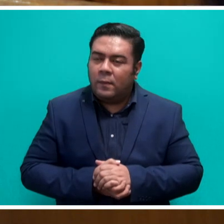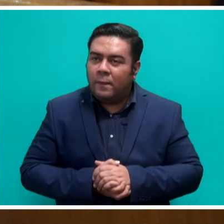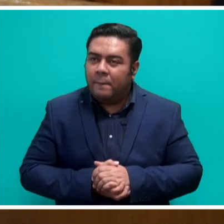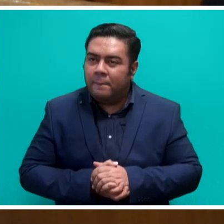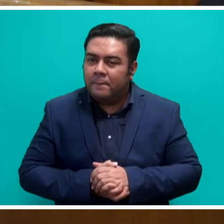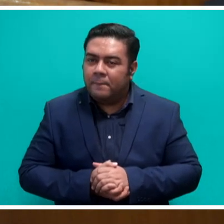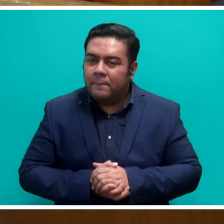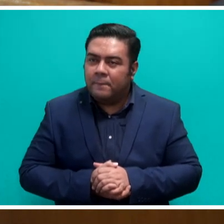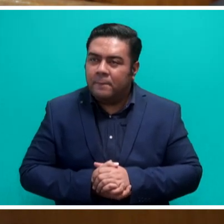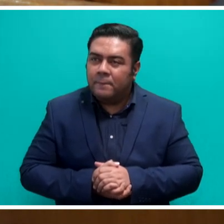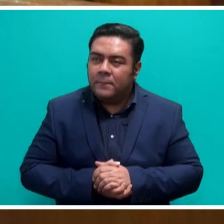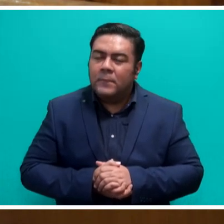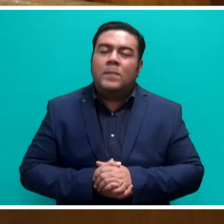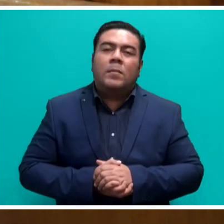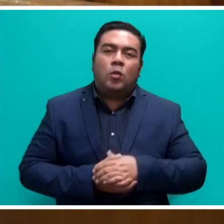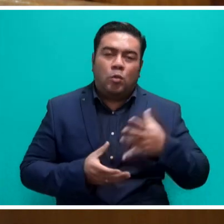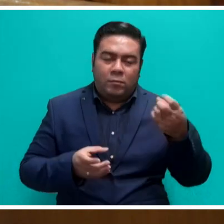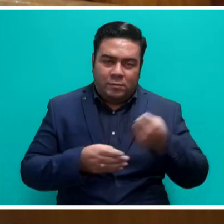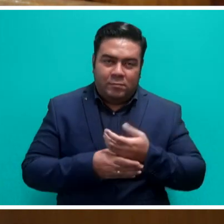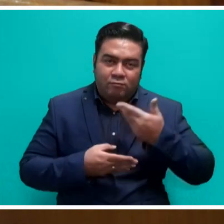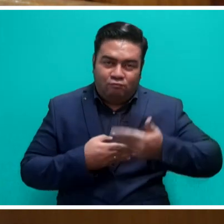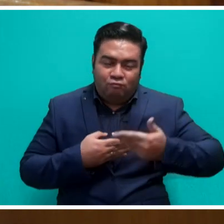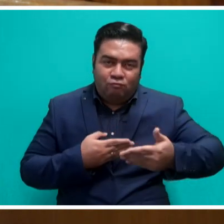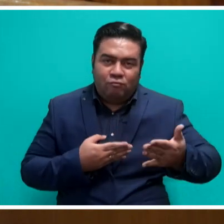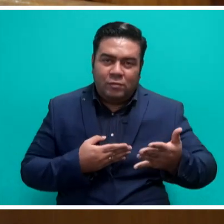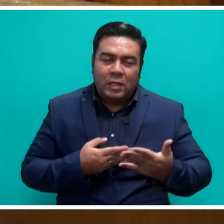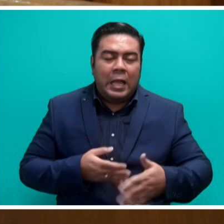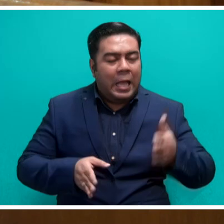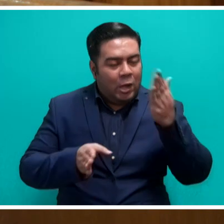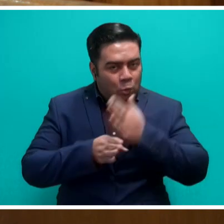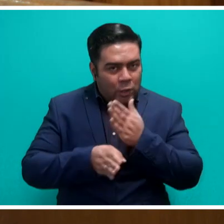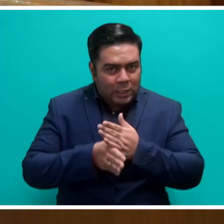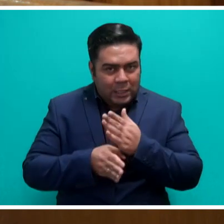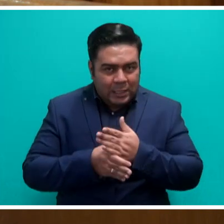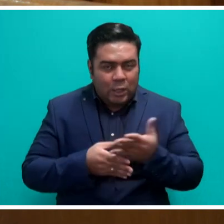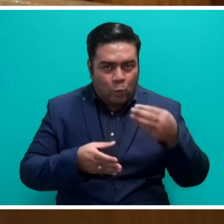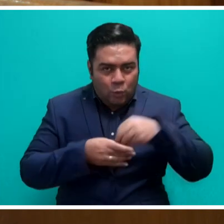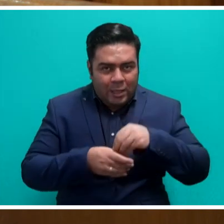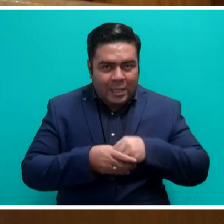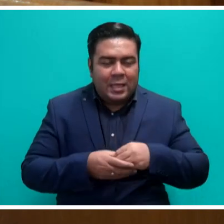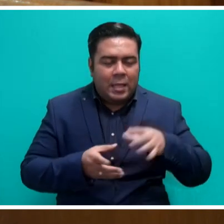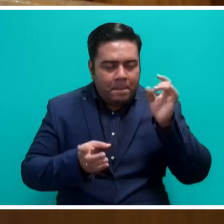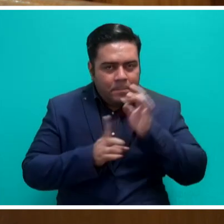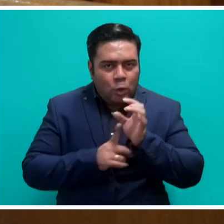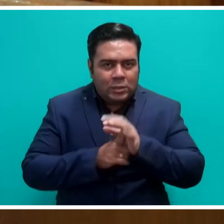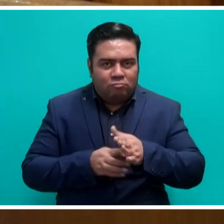ongoing commitment to efficiency and functionality within this vital